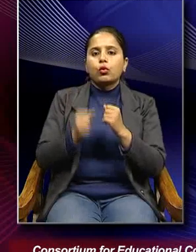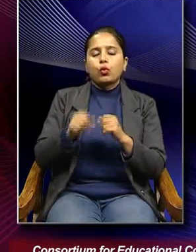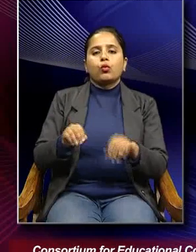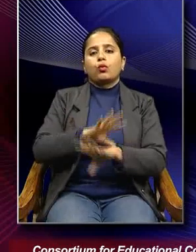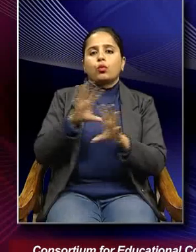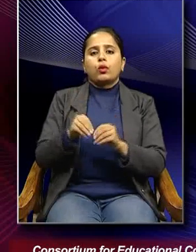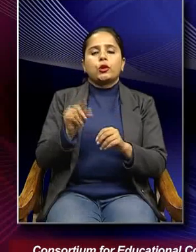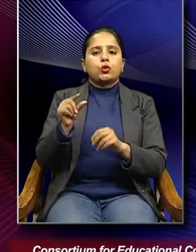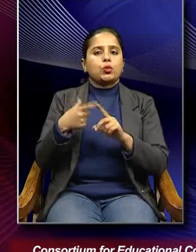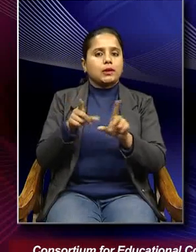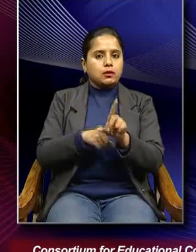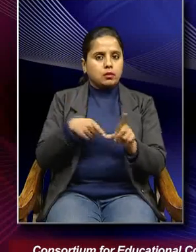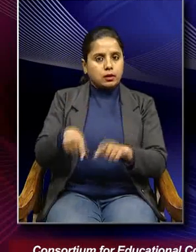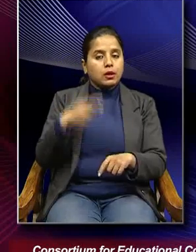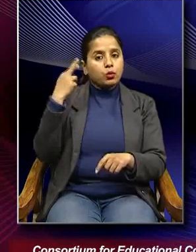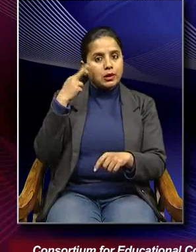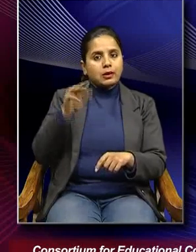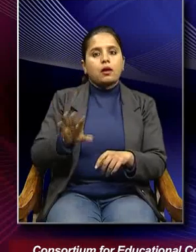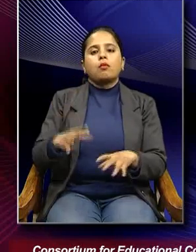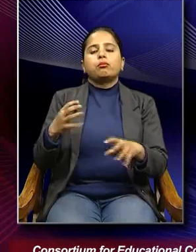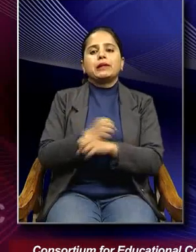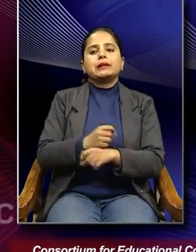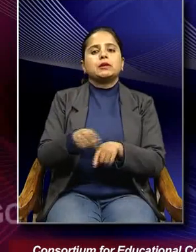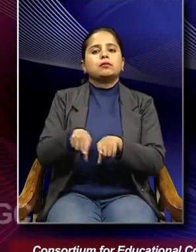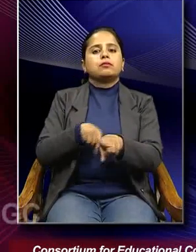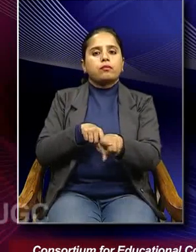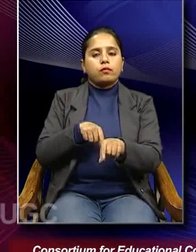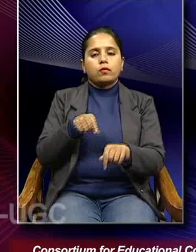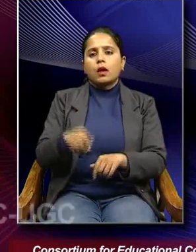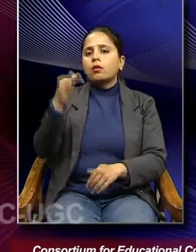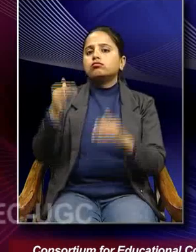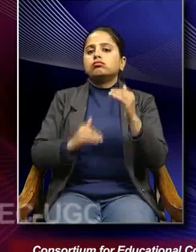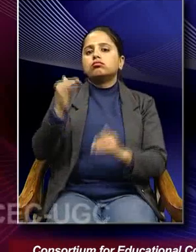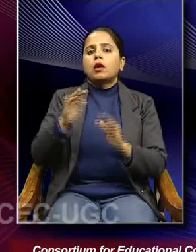utility. That's why this gap arises, this inequality gap.